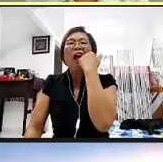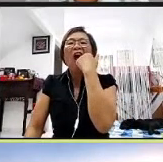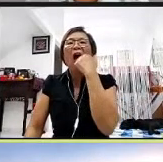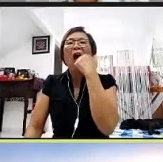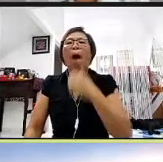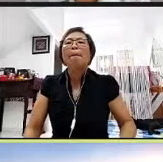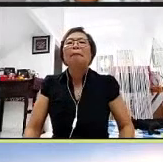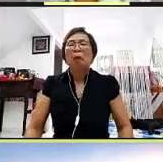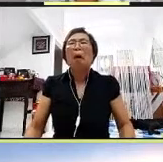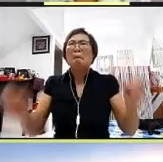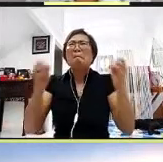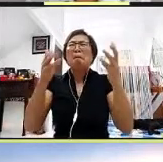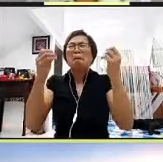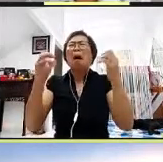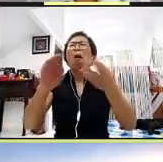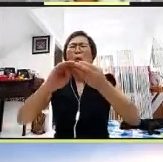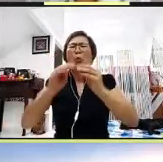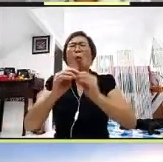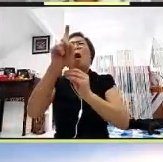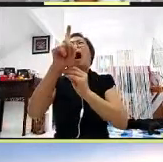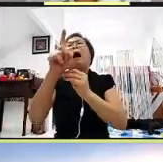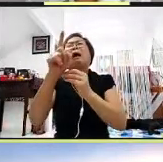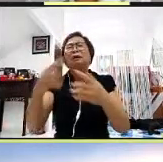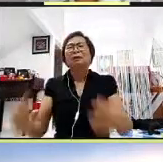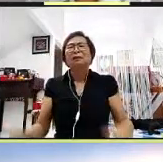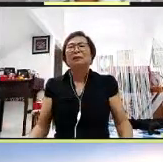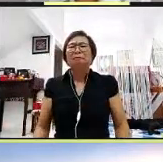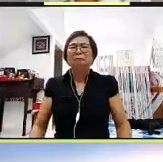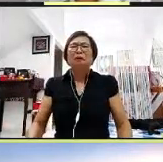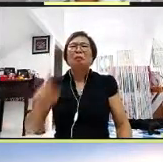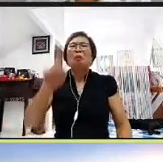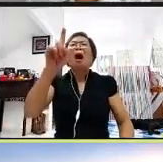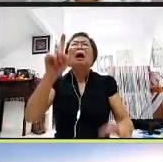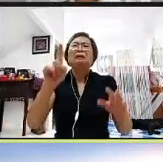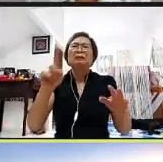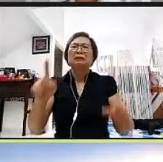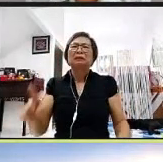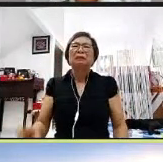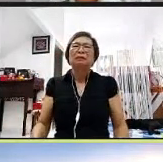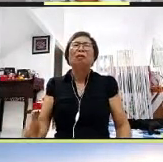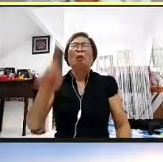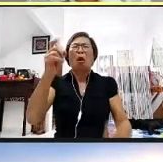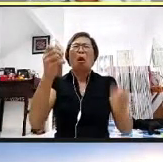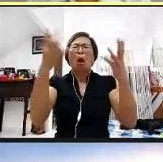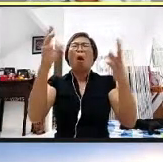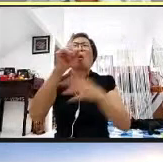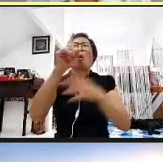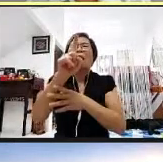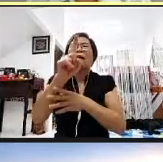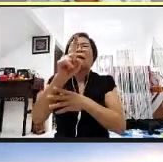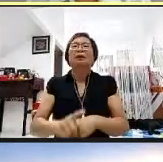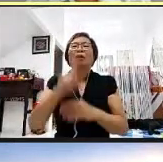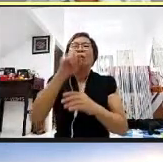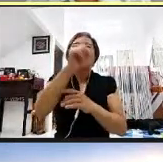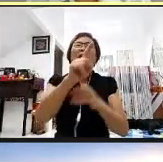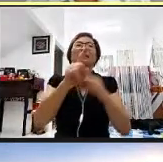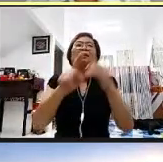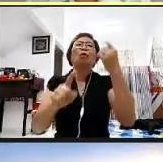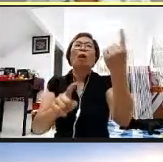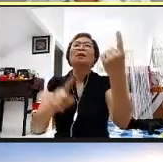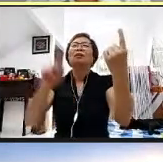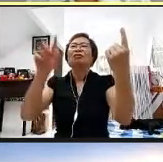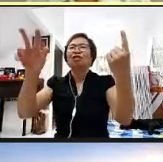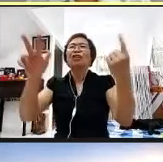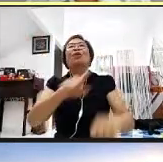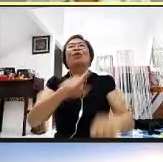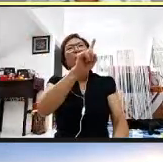okay, one. you will help me to see. I can't see the chat actually. So a lot of one, eh? Yeah, 1, 3, 1,